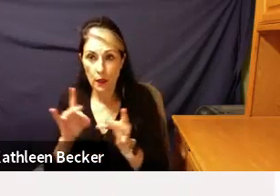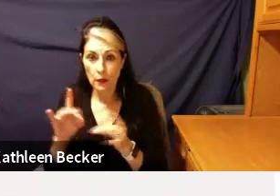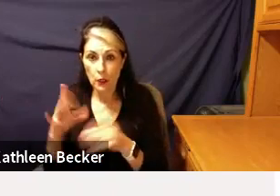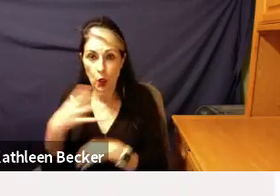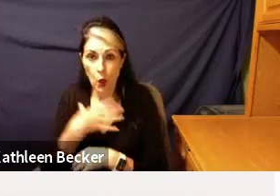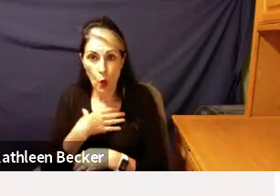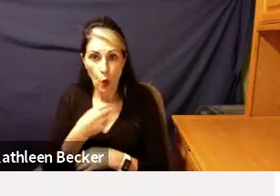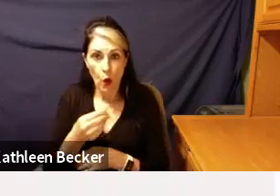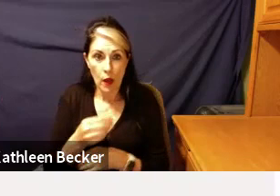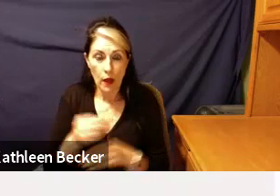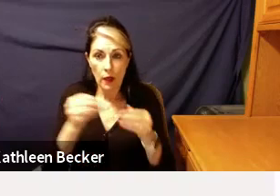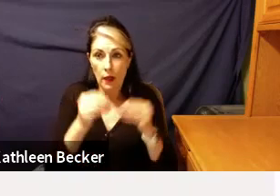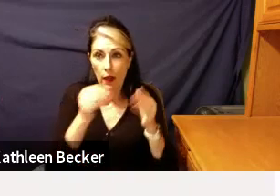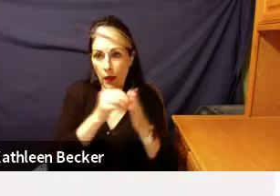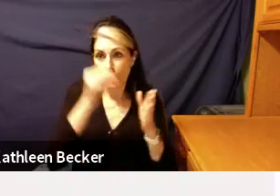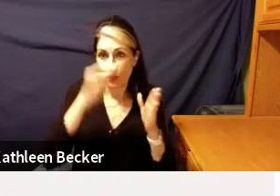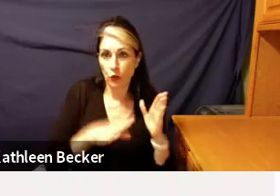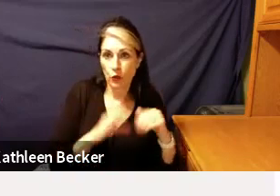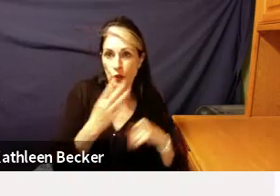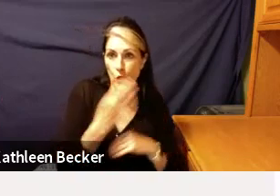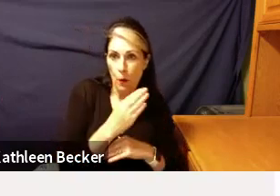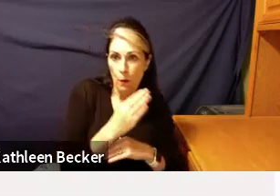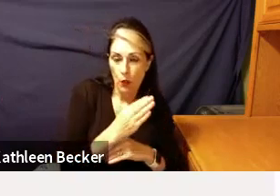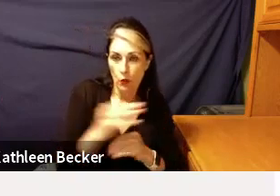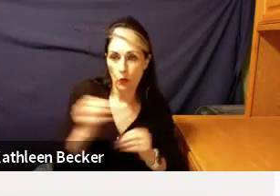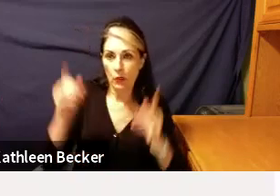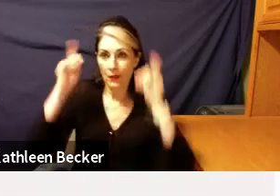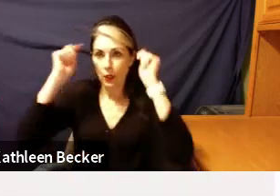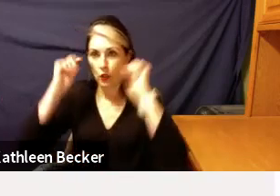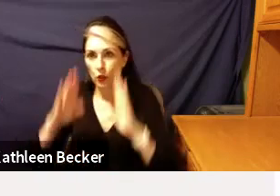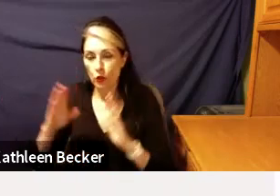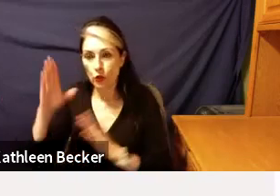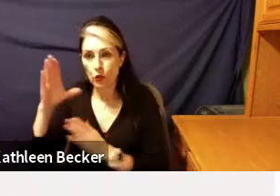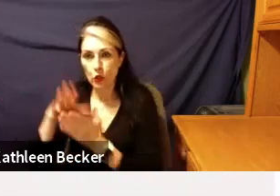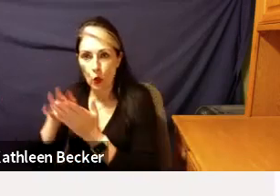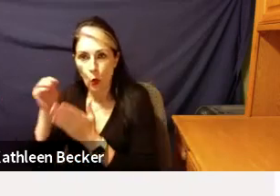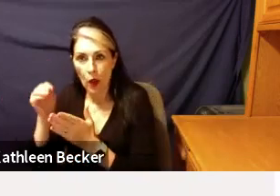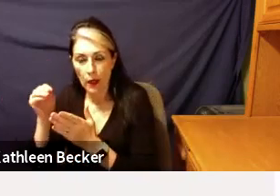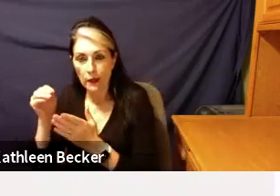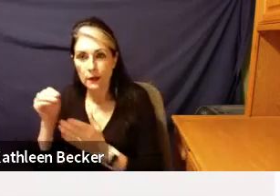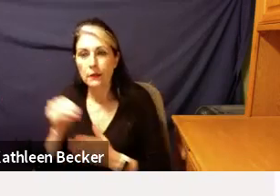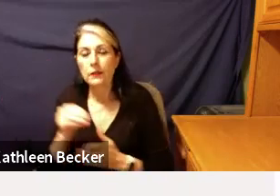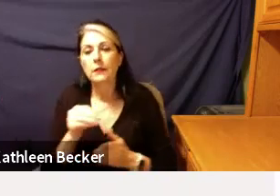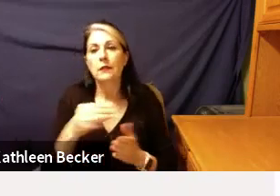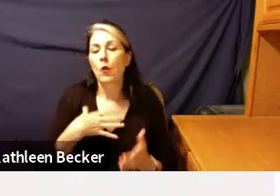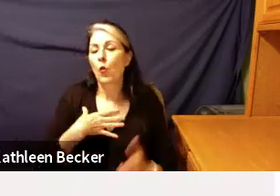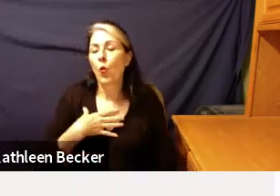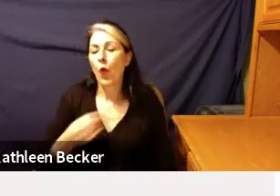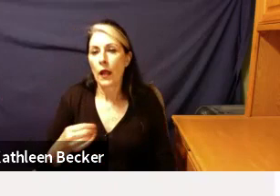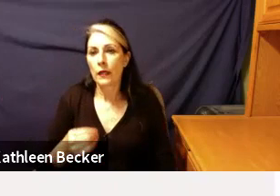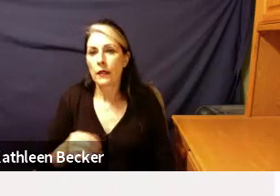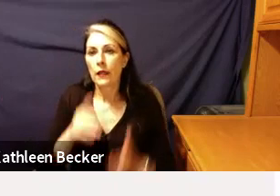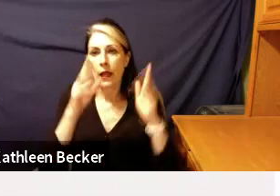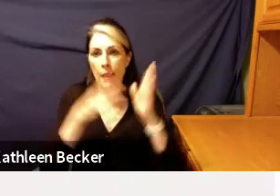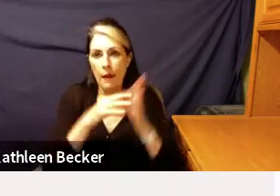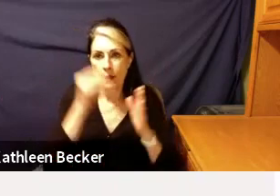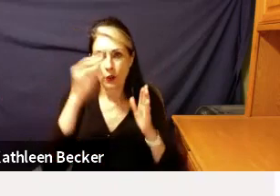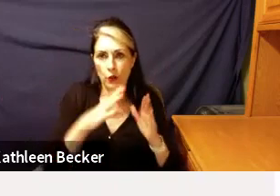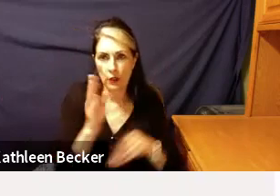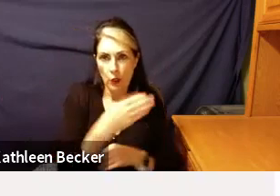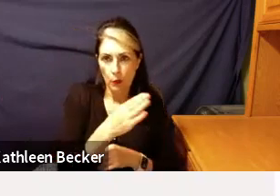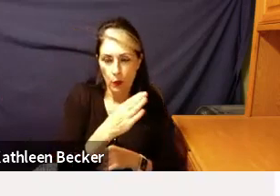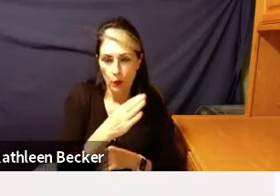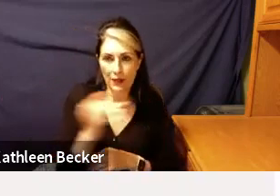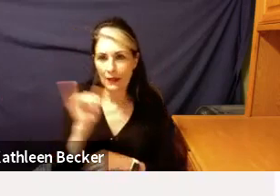are on the other side in blue. So you can see it's like a text message or a chat thread between